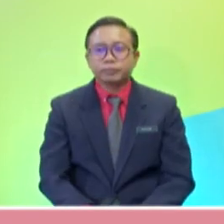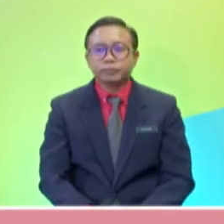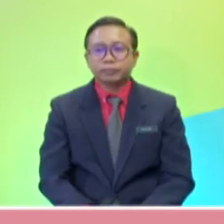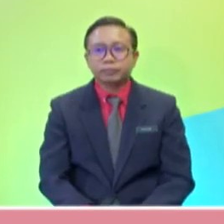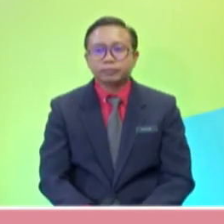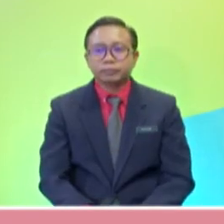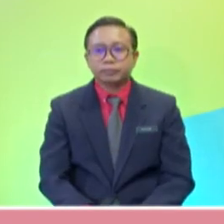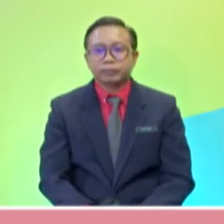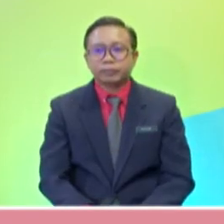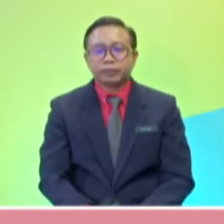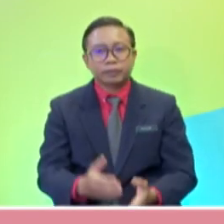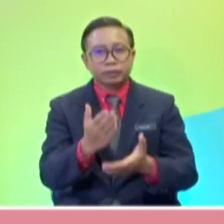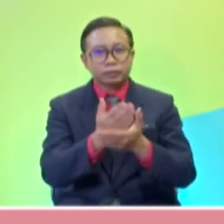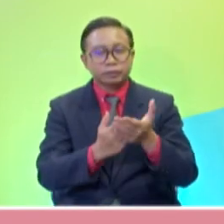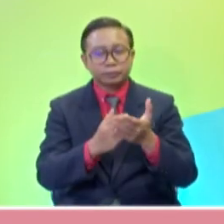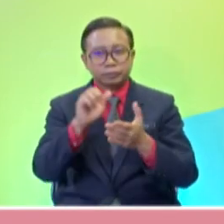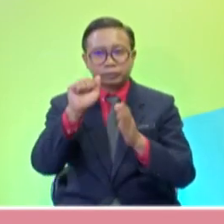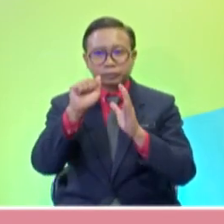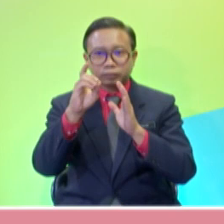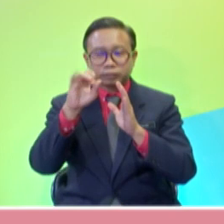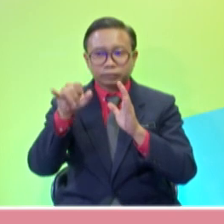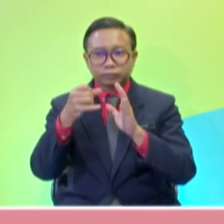turn. Some adjectives from you.